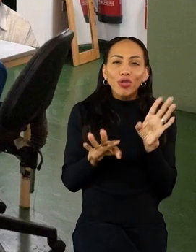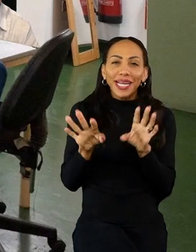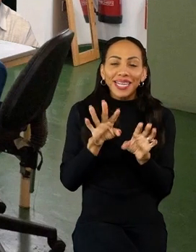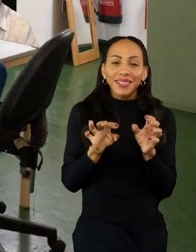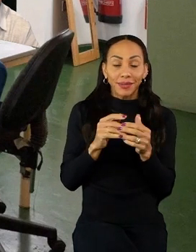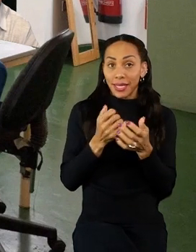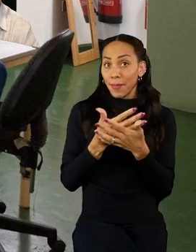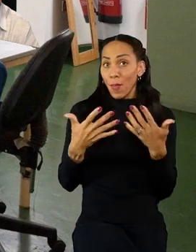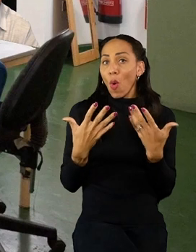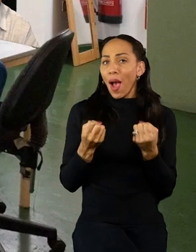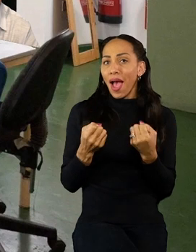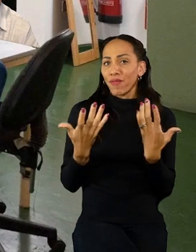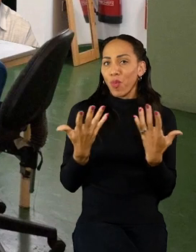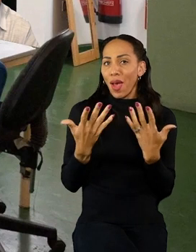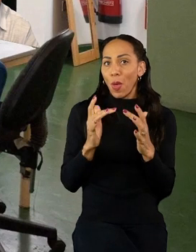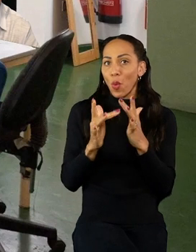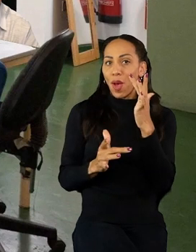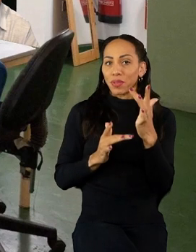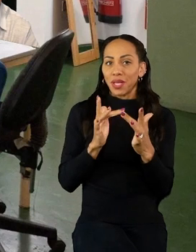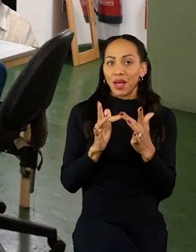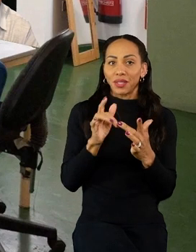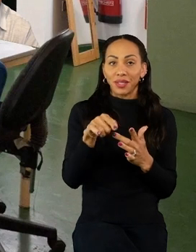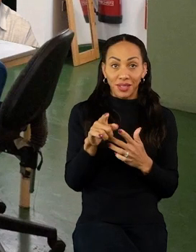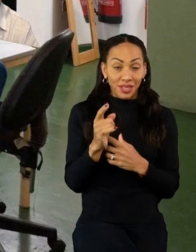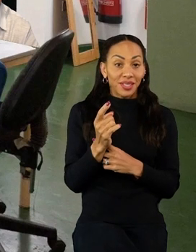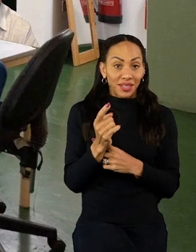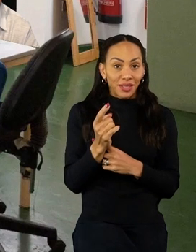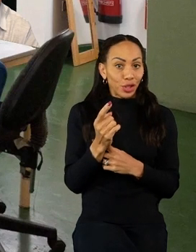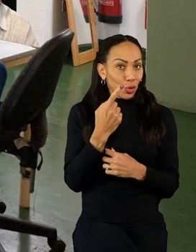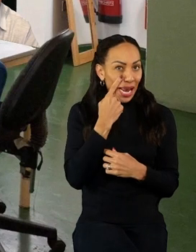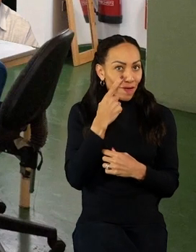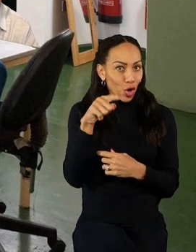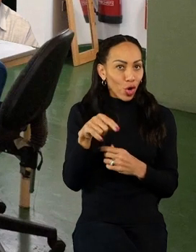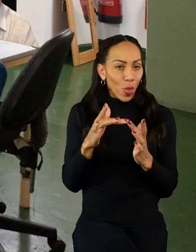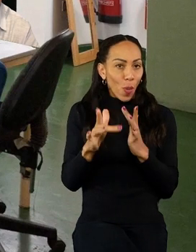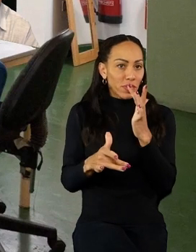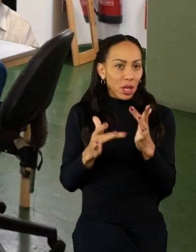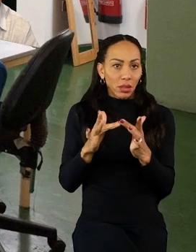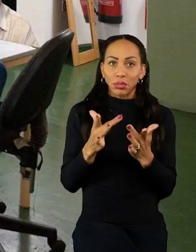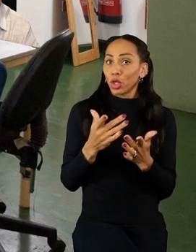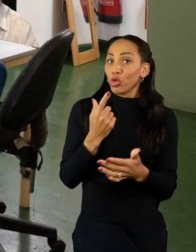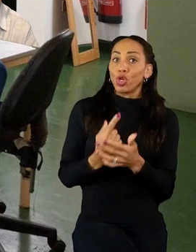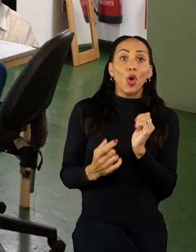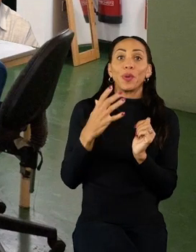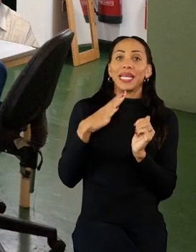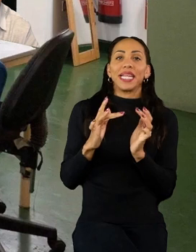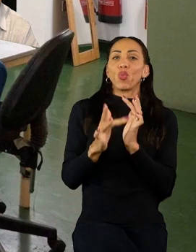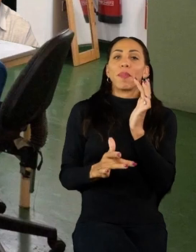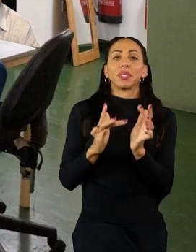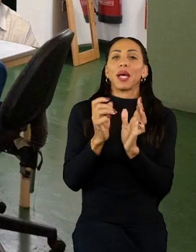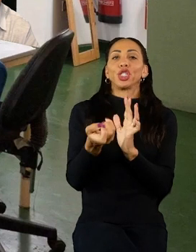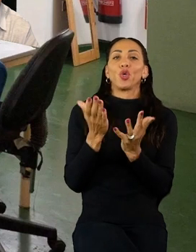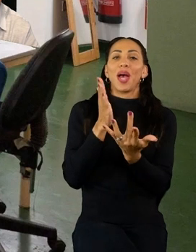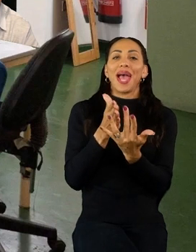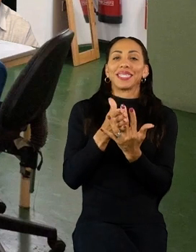the website, basically. You don't need anything other than the website to access it. There's two of my students. One of the students on the left there used her torch on